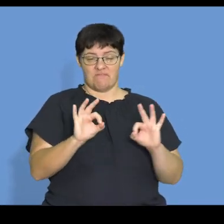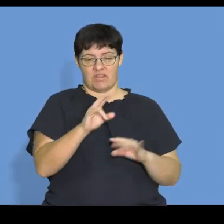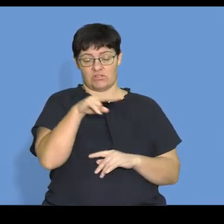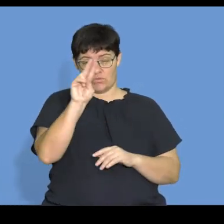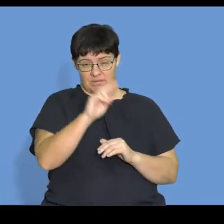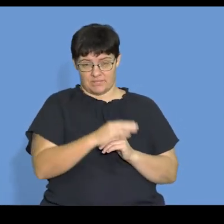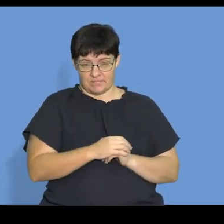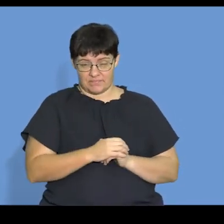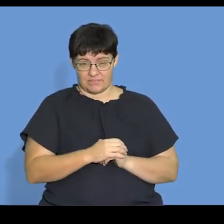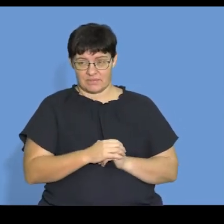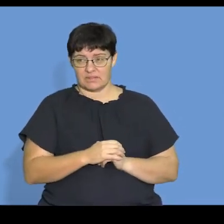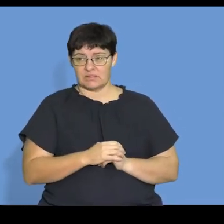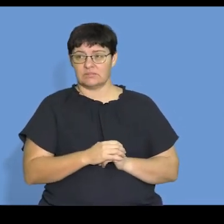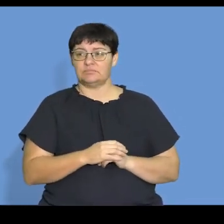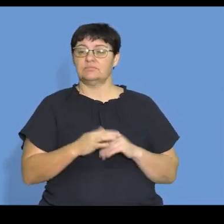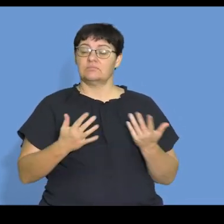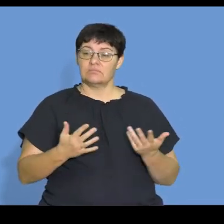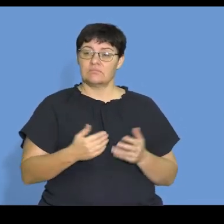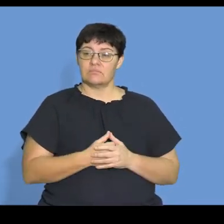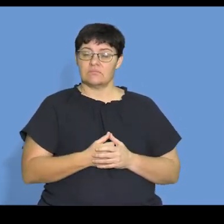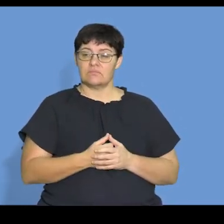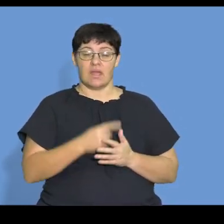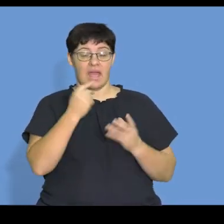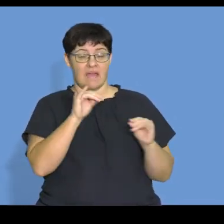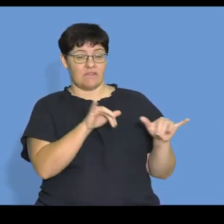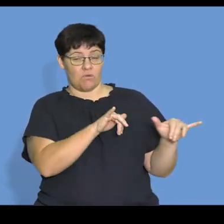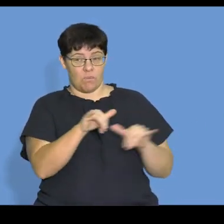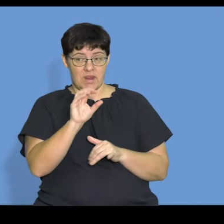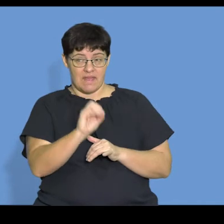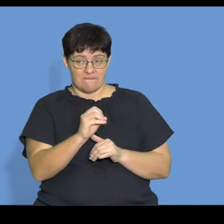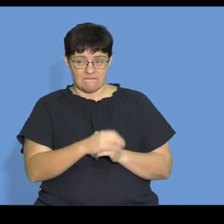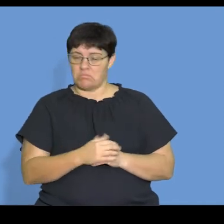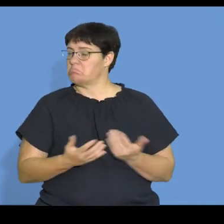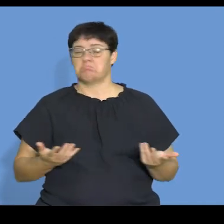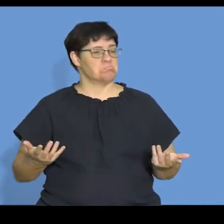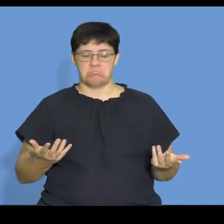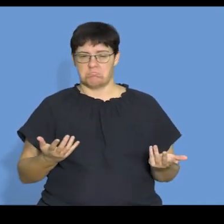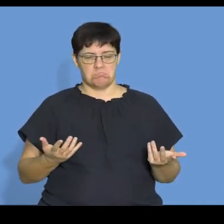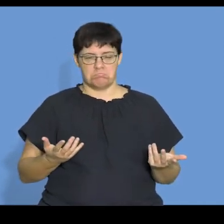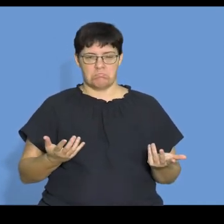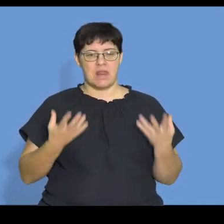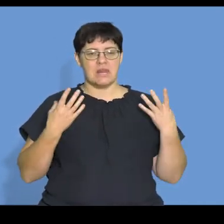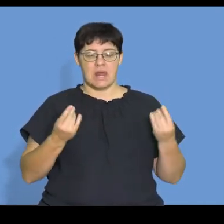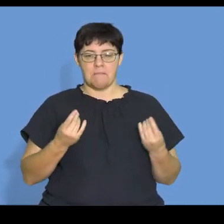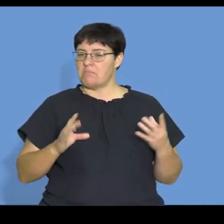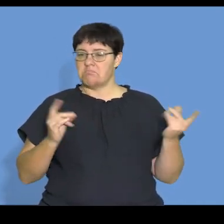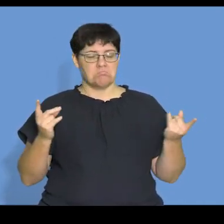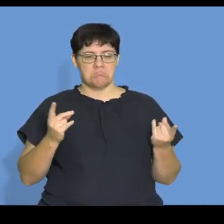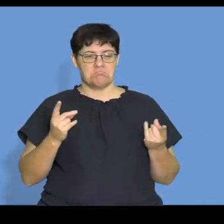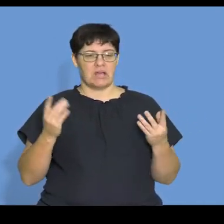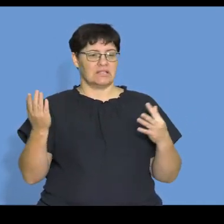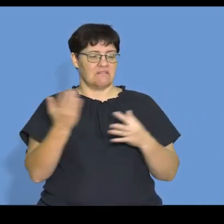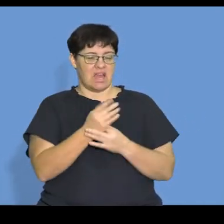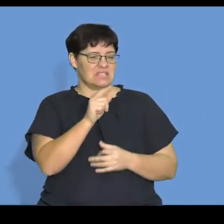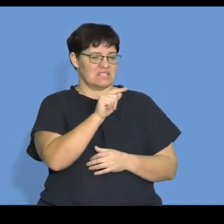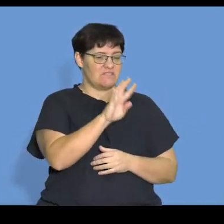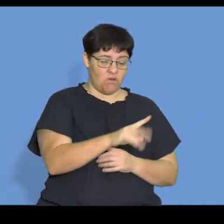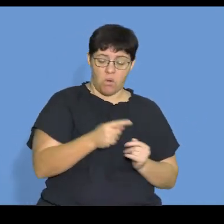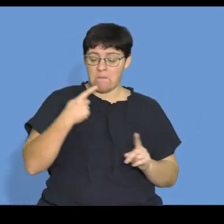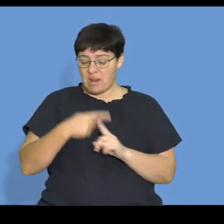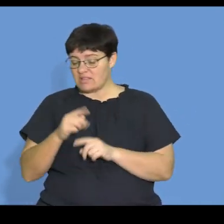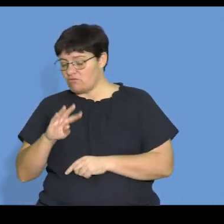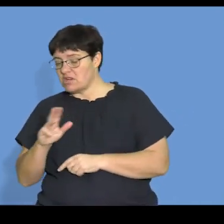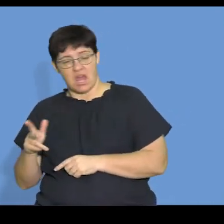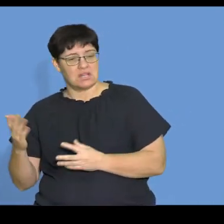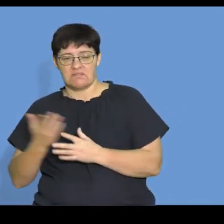to factorize this, is there a common factor here? No, there is no number that is divisible in 64 and